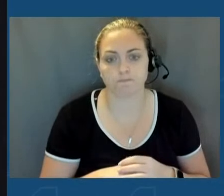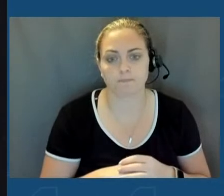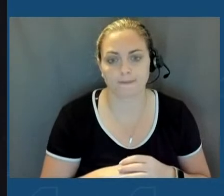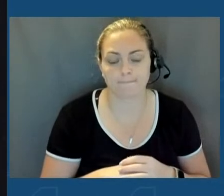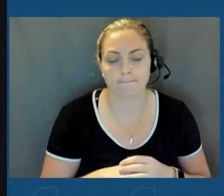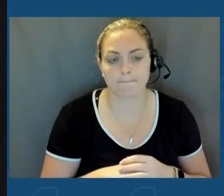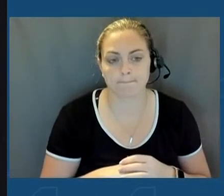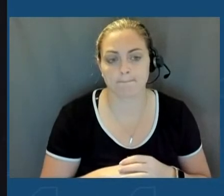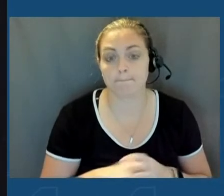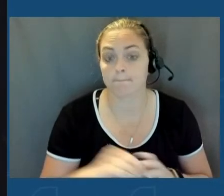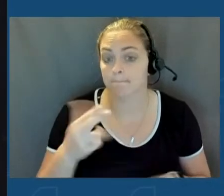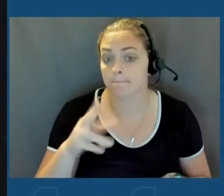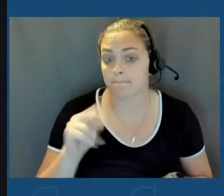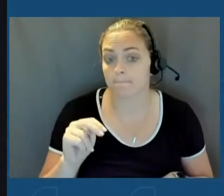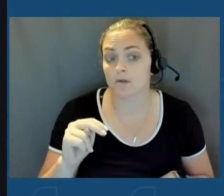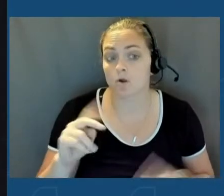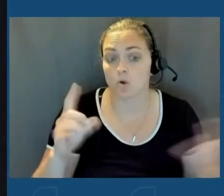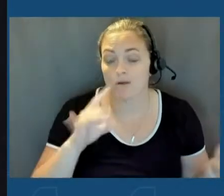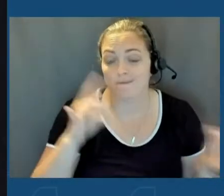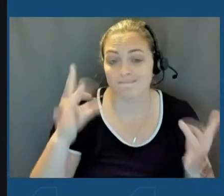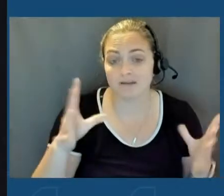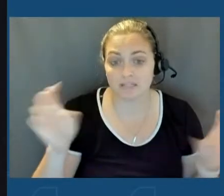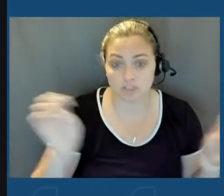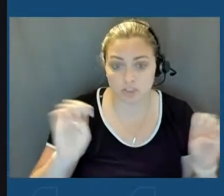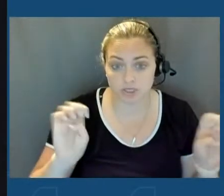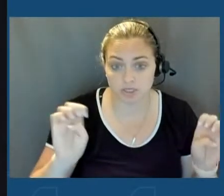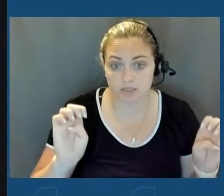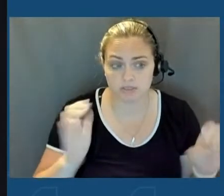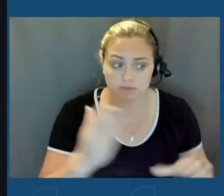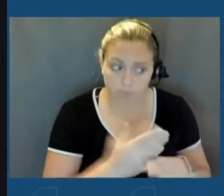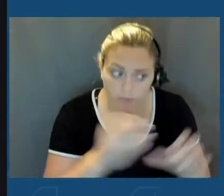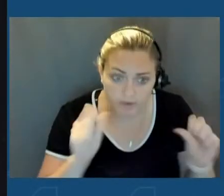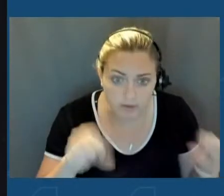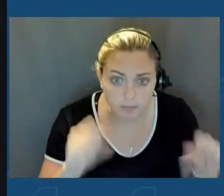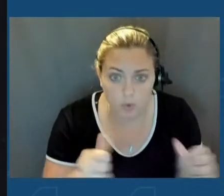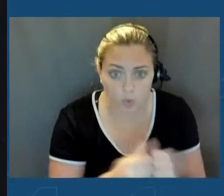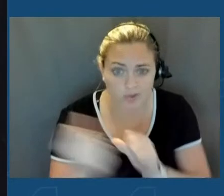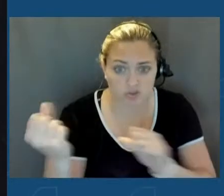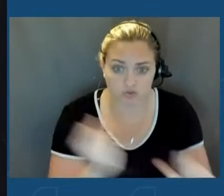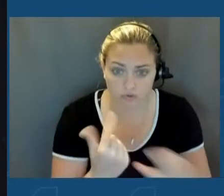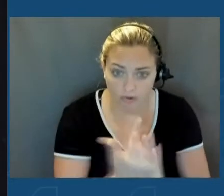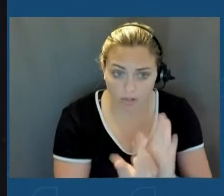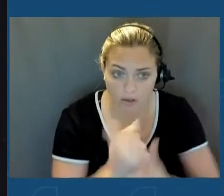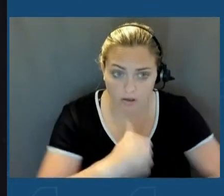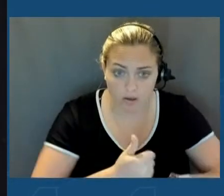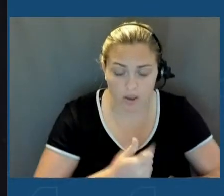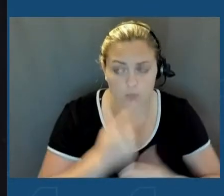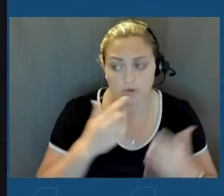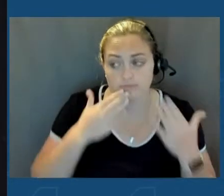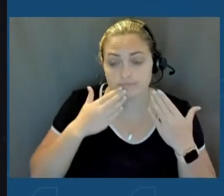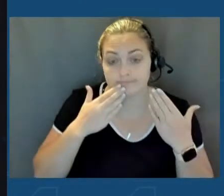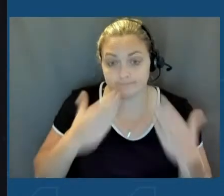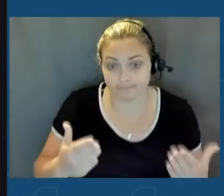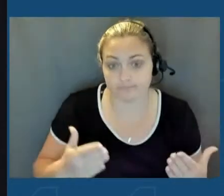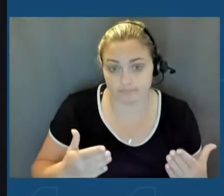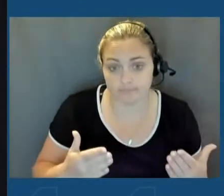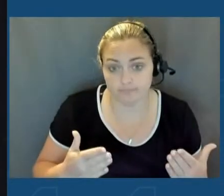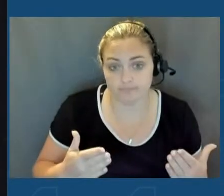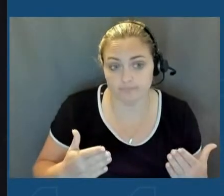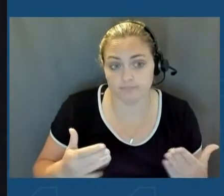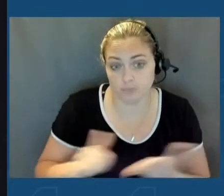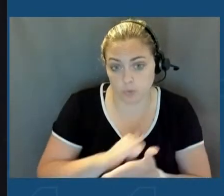Our gun violence crisis is preventable with strong gun laws, and we are incredibly grateful to the New